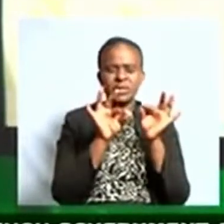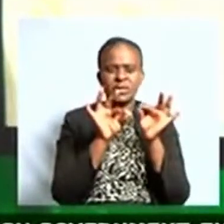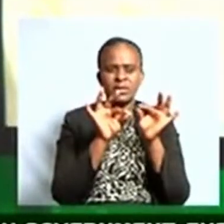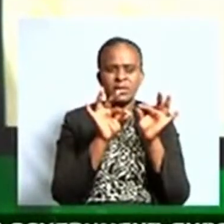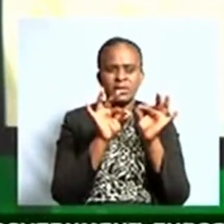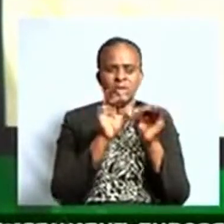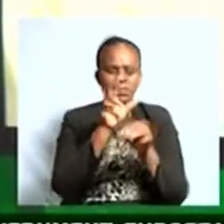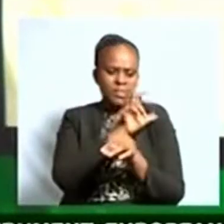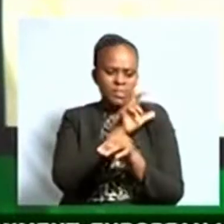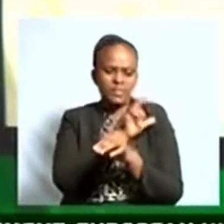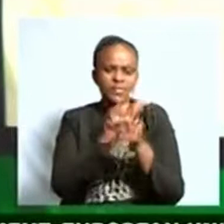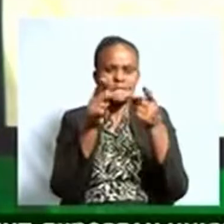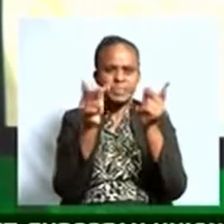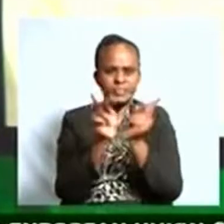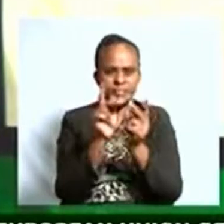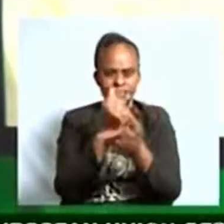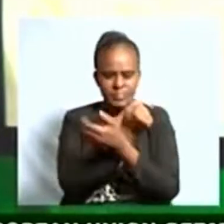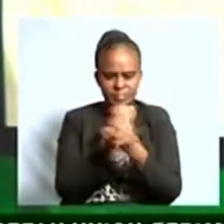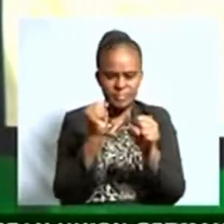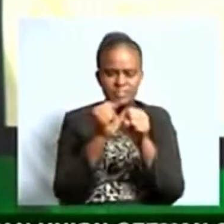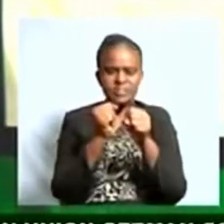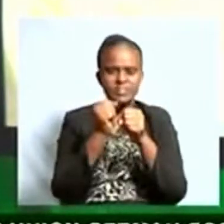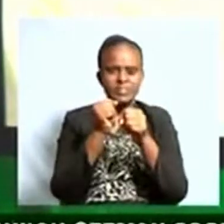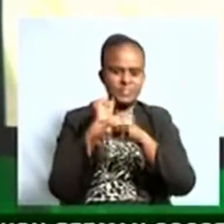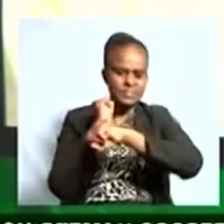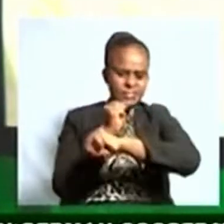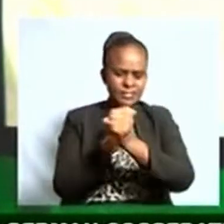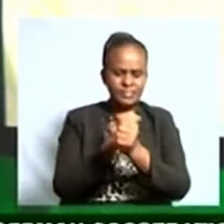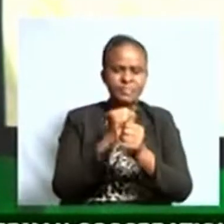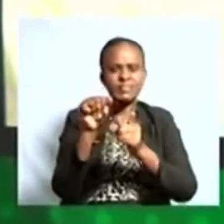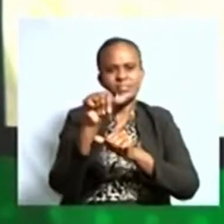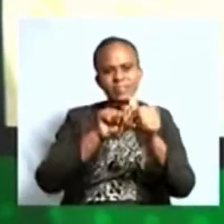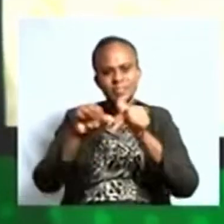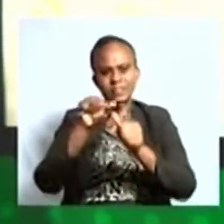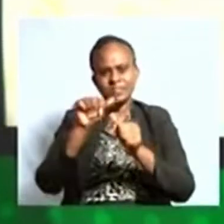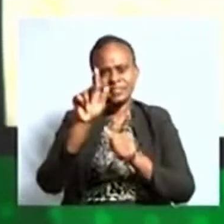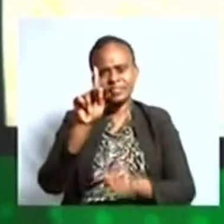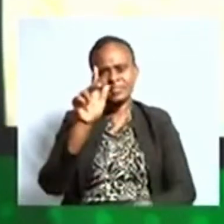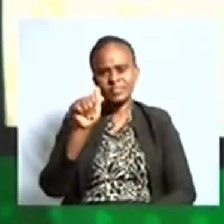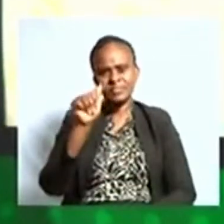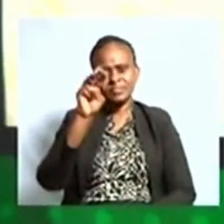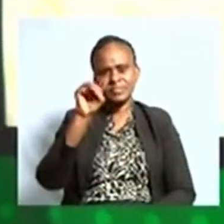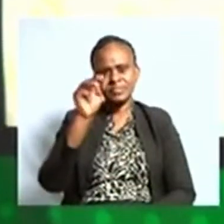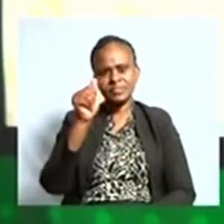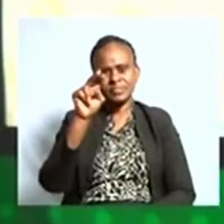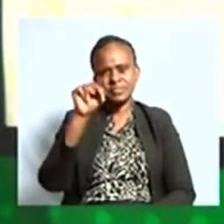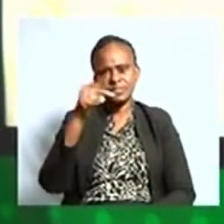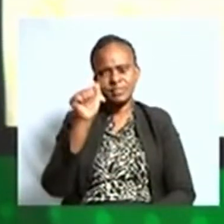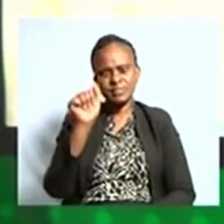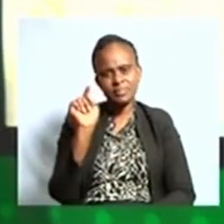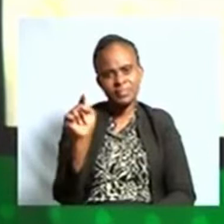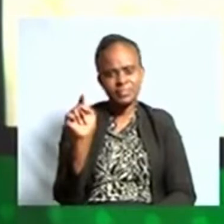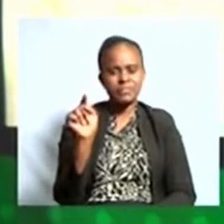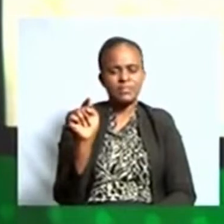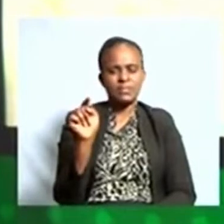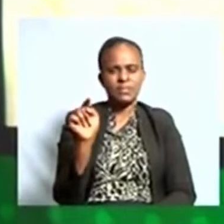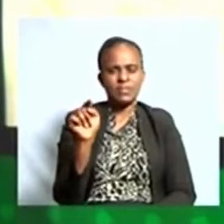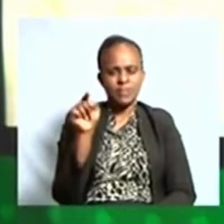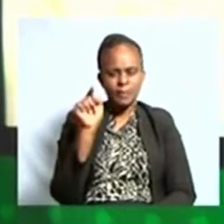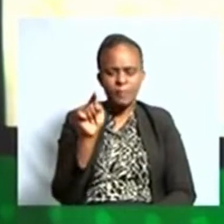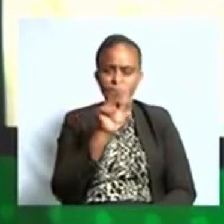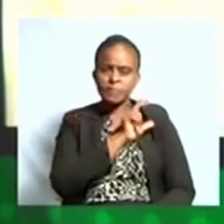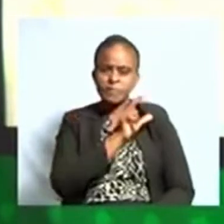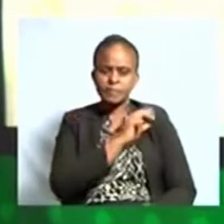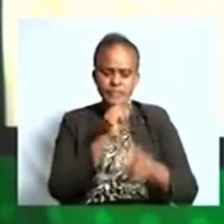a police post to address the security concerns around the Kamanga area, and that is the police